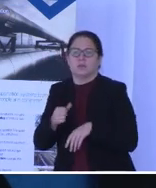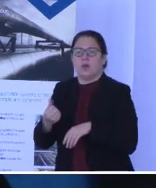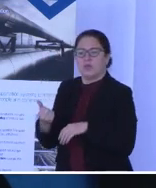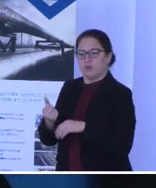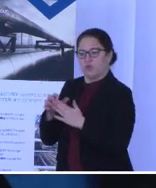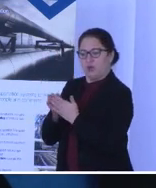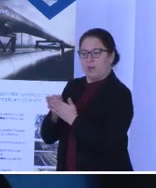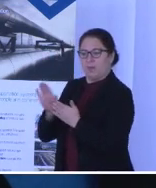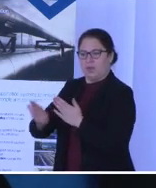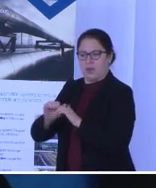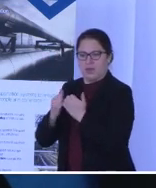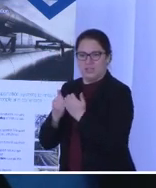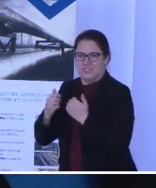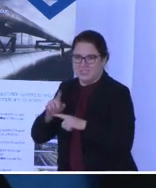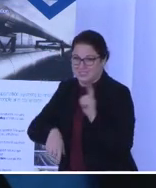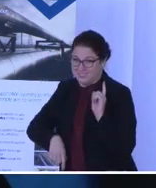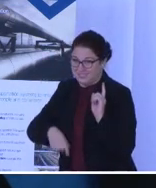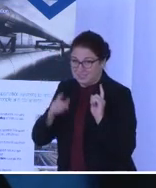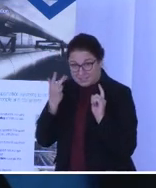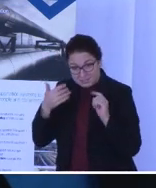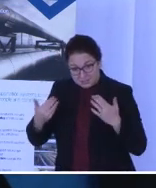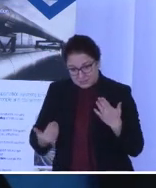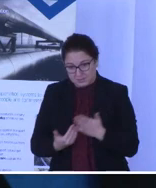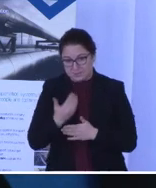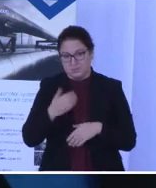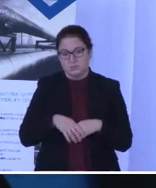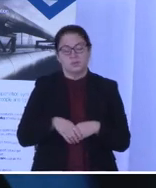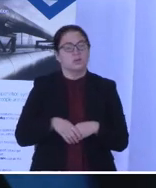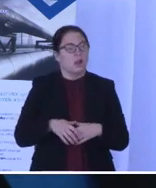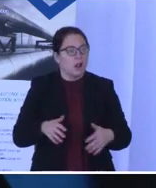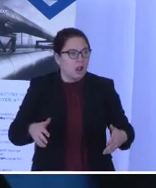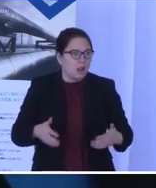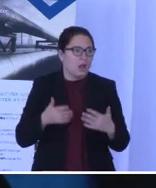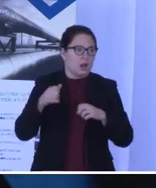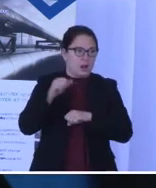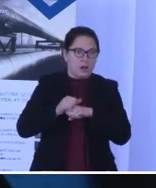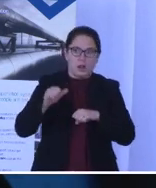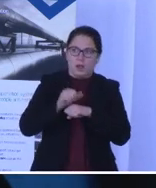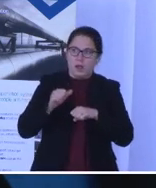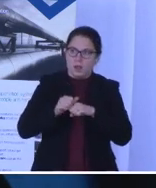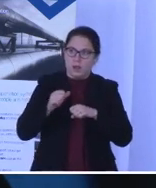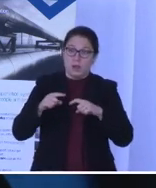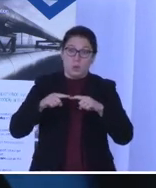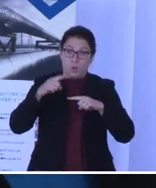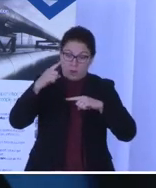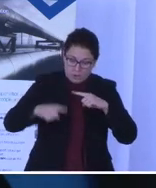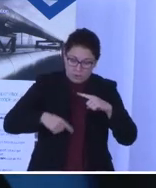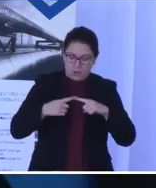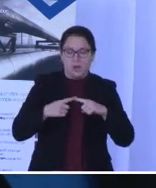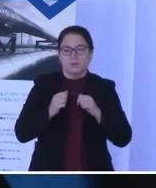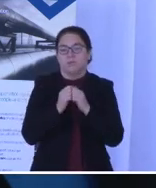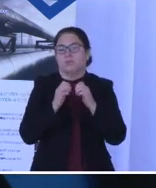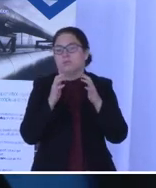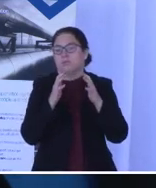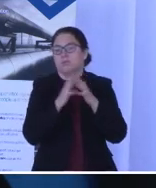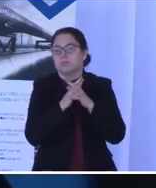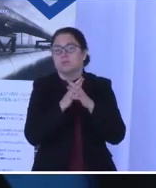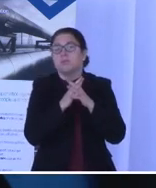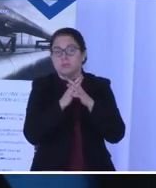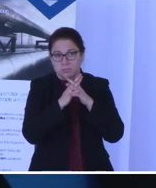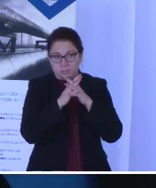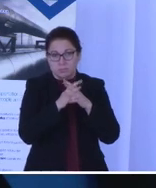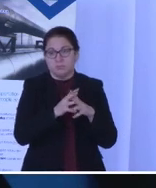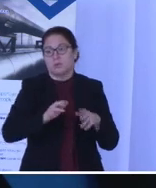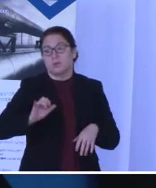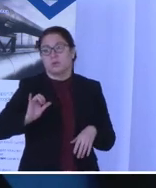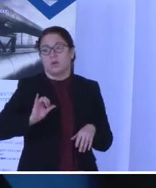all 450 airports in this country within 1 year, and to expand the Federal Air Marshal Service within that